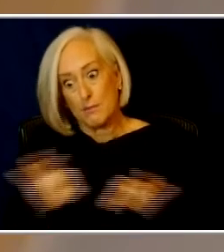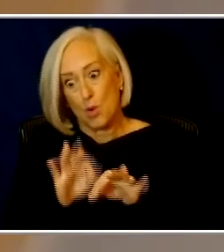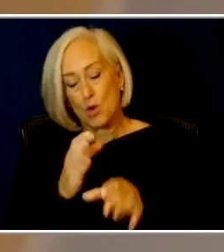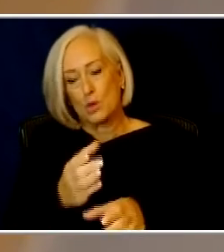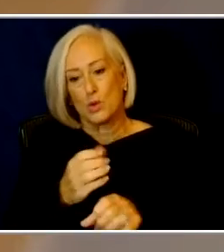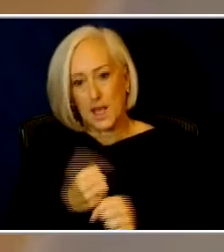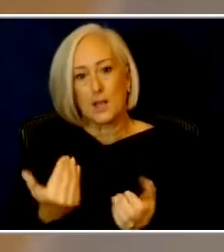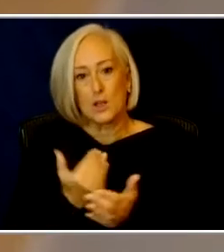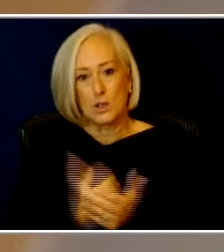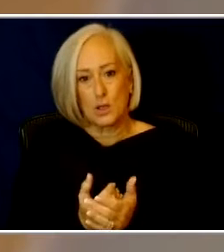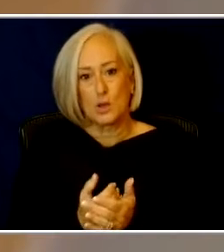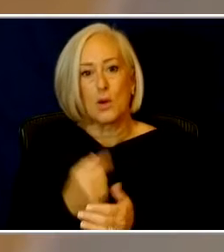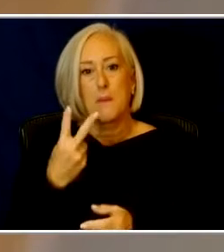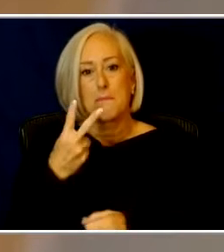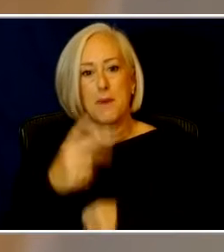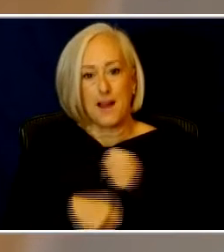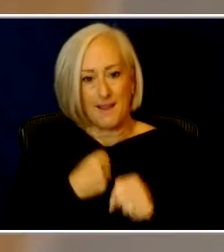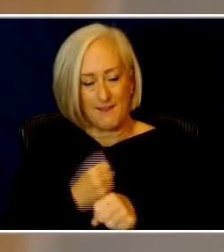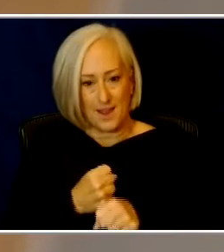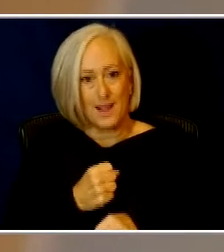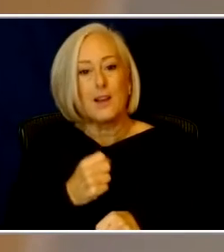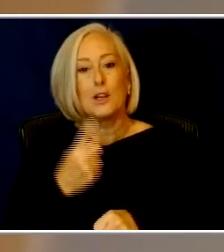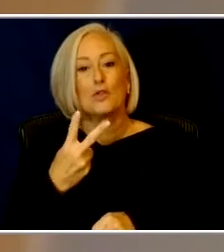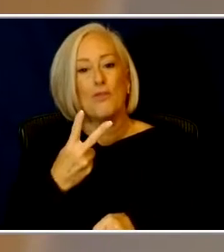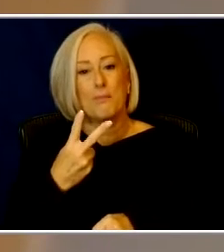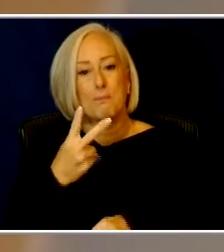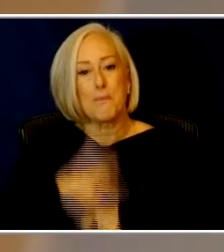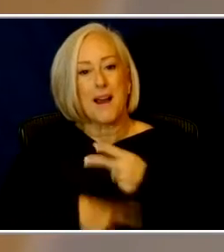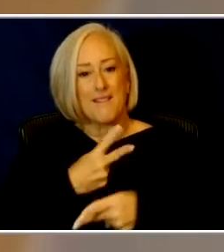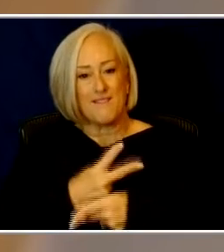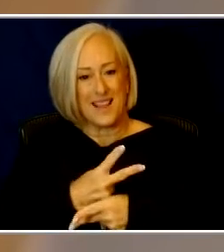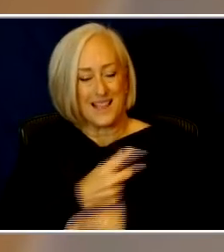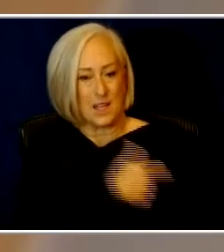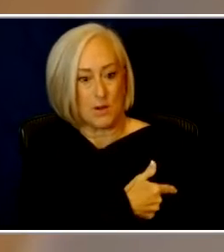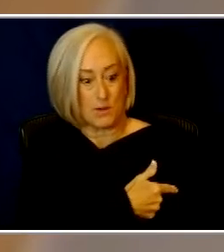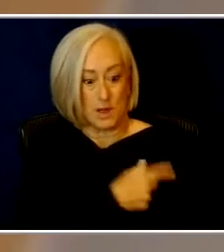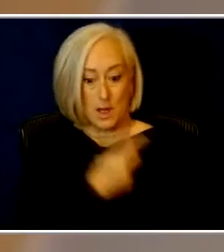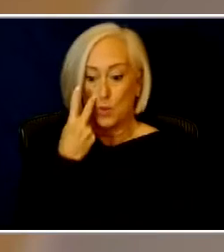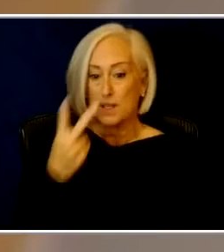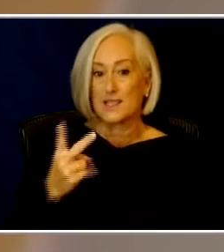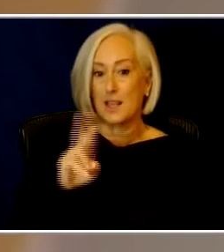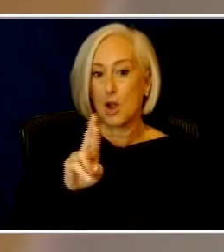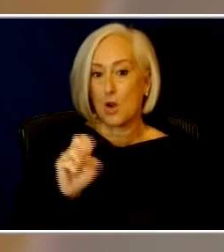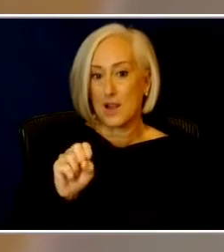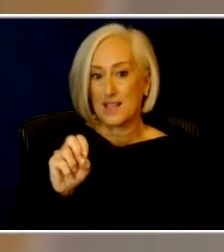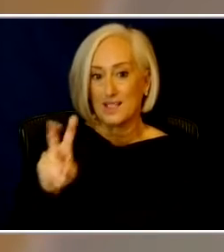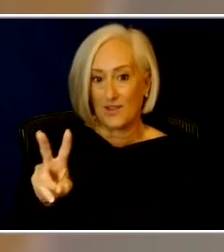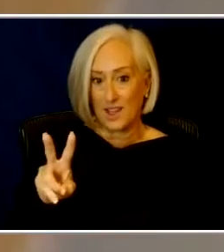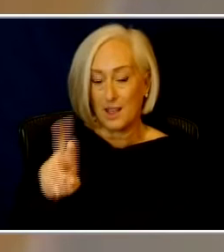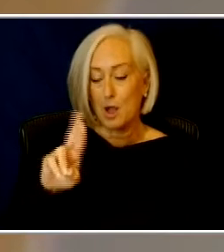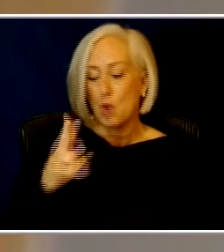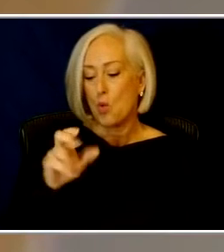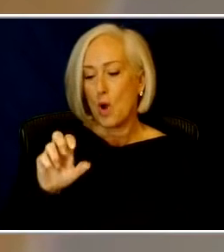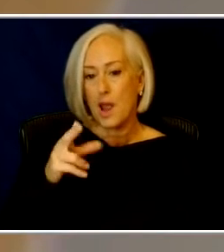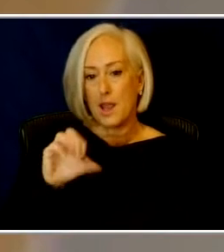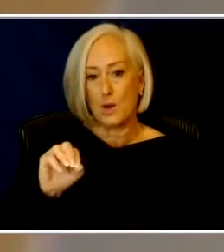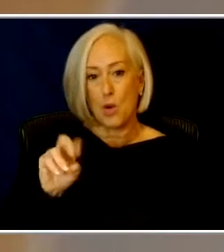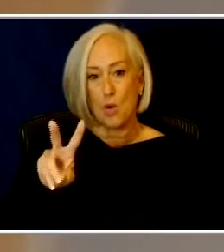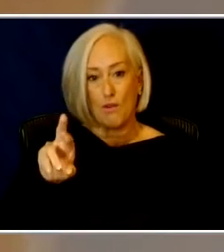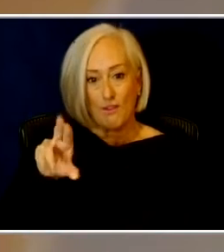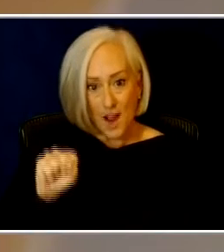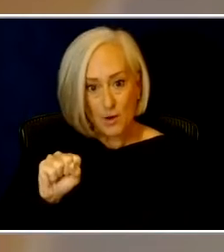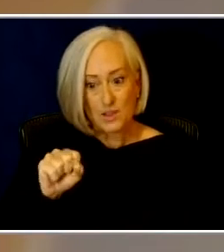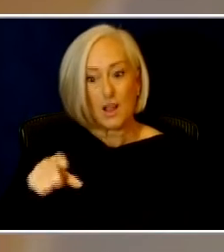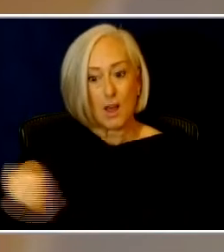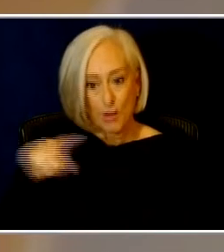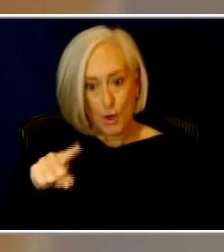also seeing a surge in RSV, enterovirus, rhinovirus, and particularly, of course,